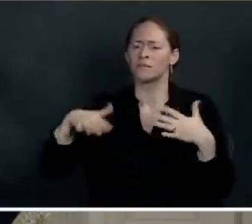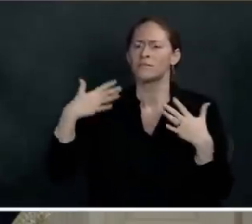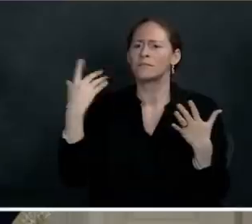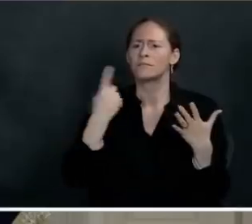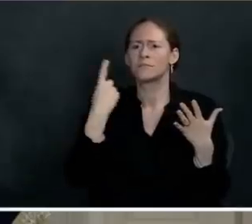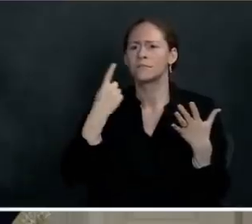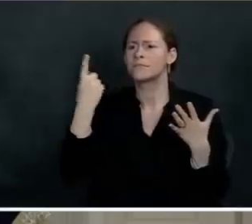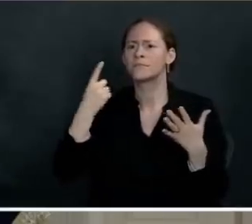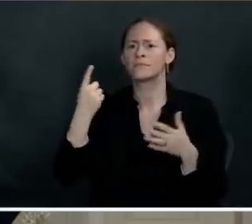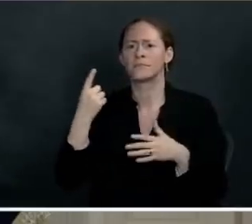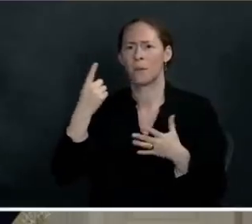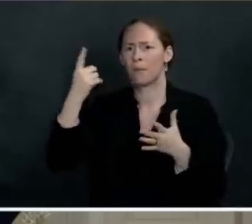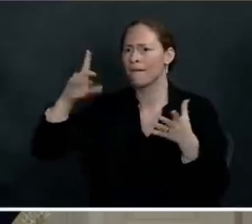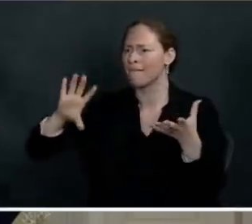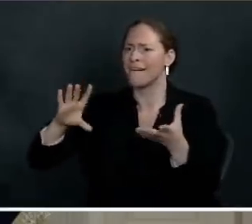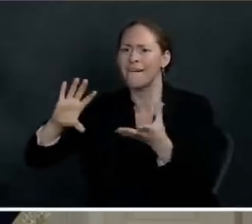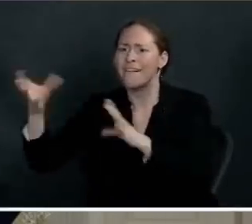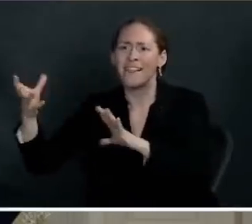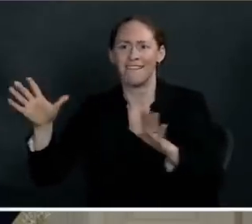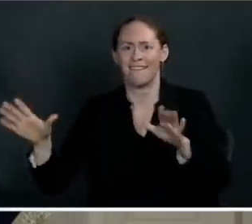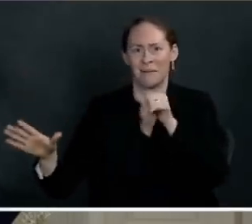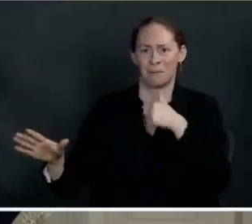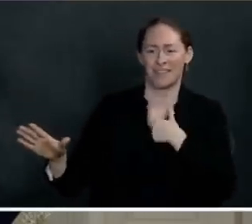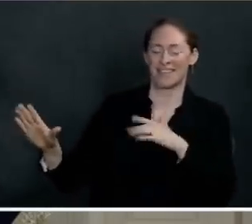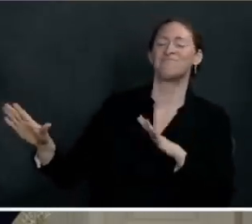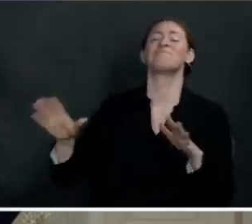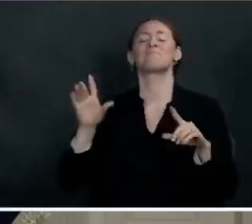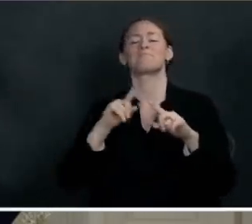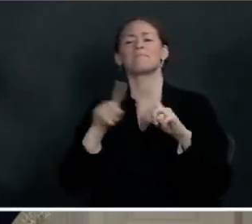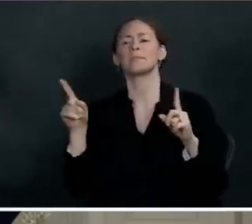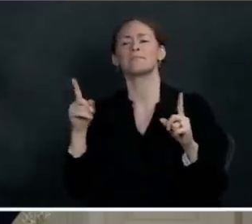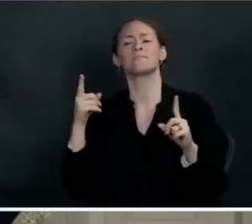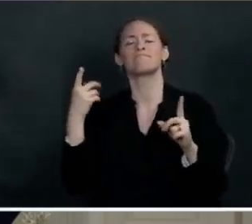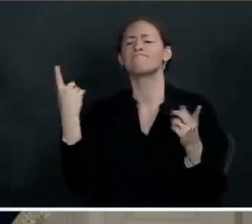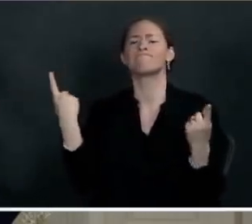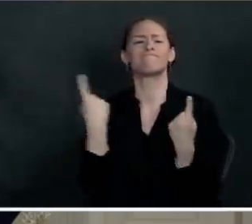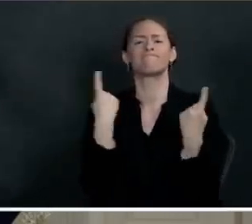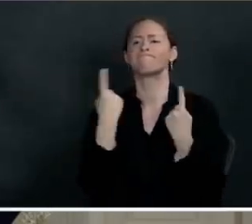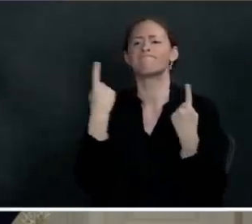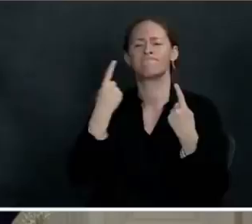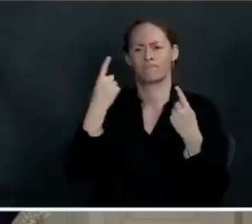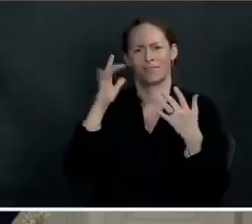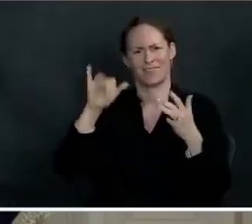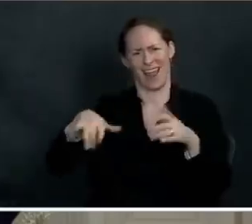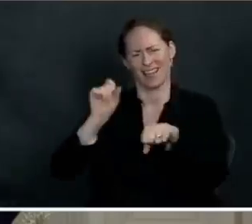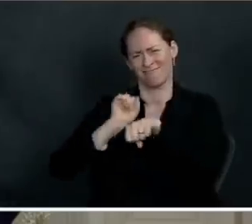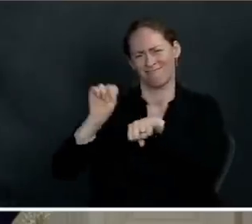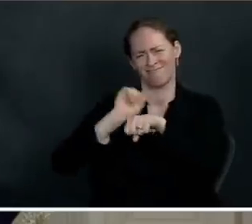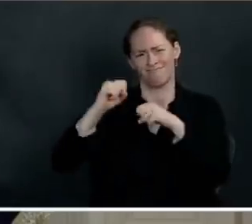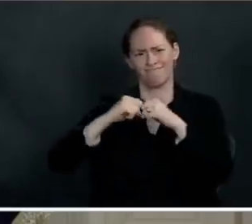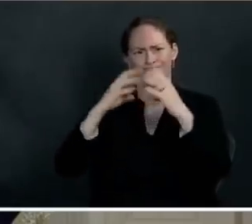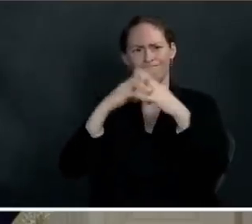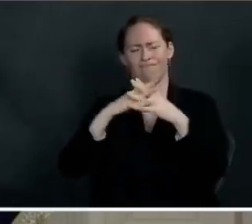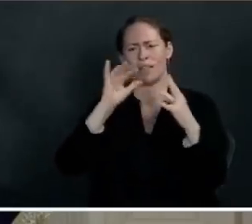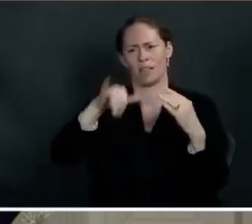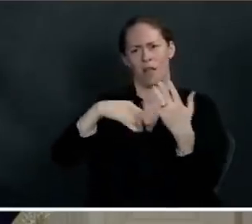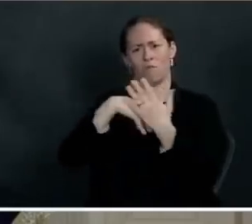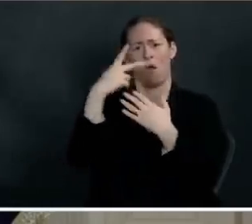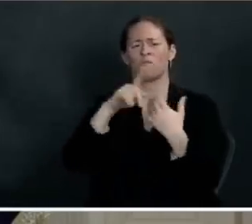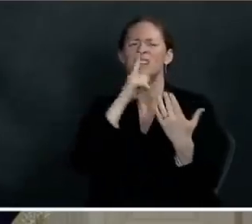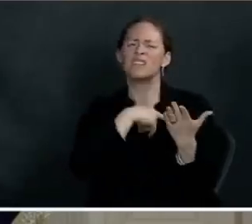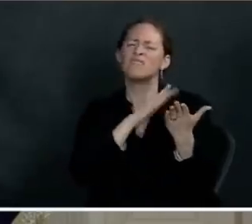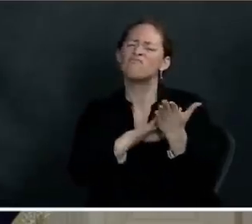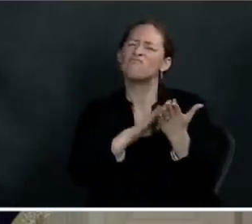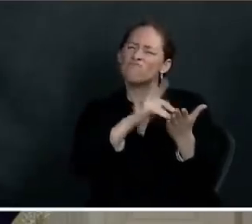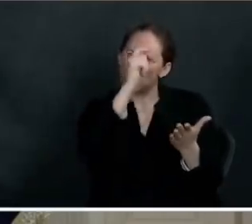For getting the program off the ground. And that credit is absolutely due. But it's also